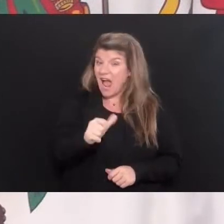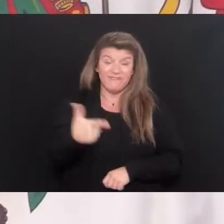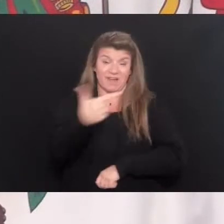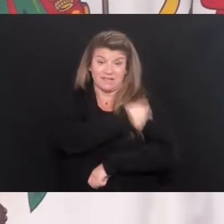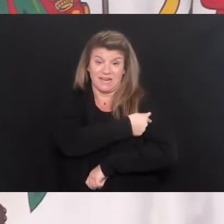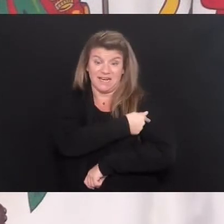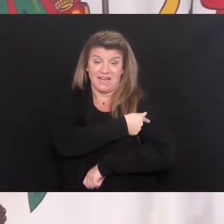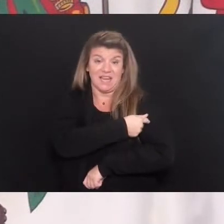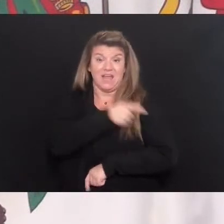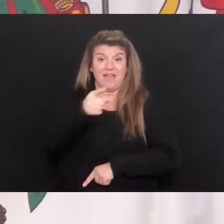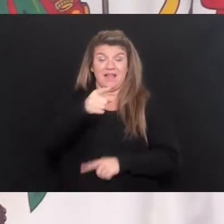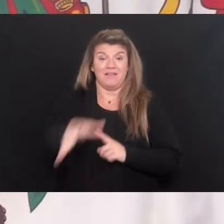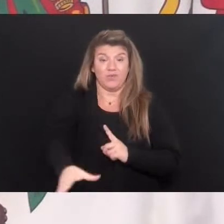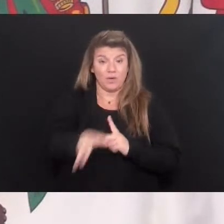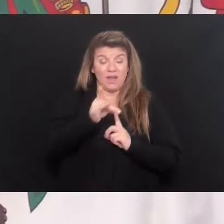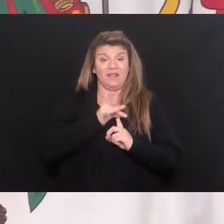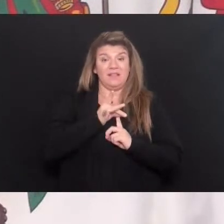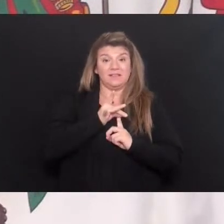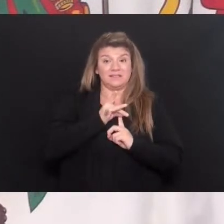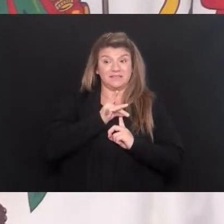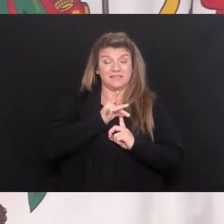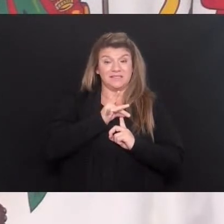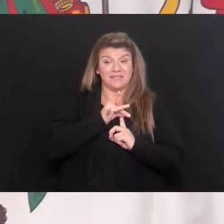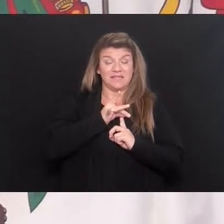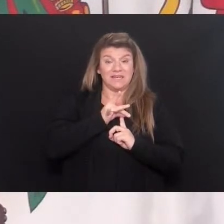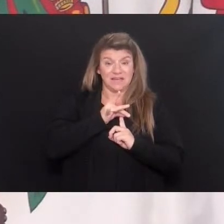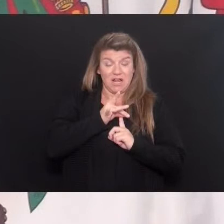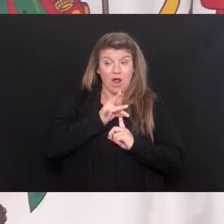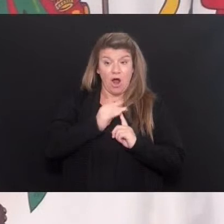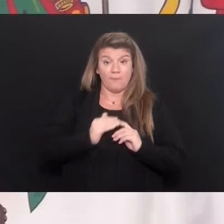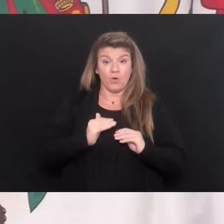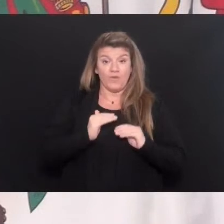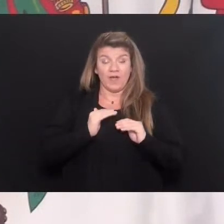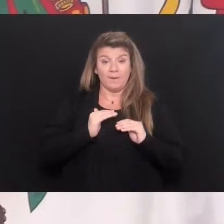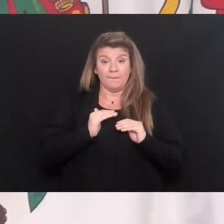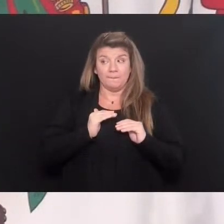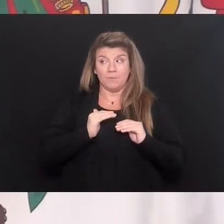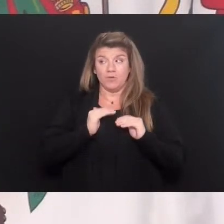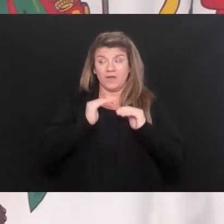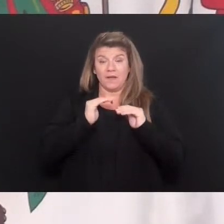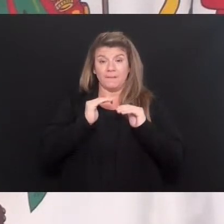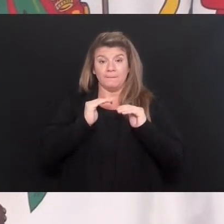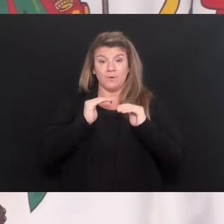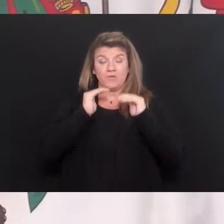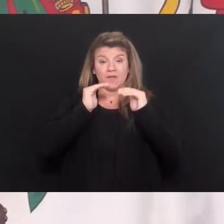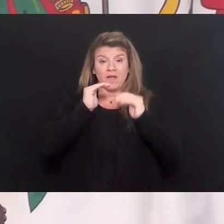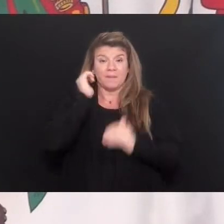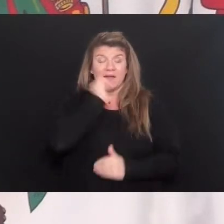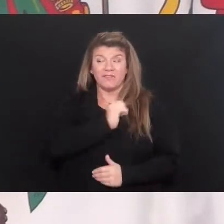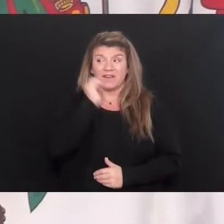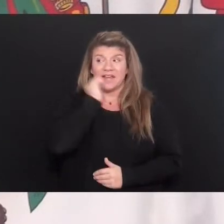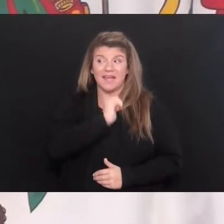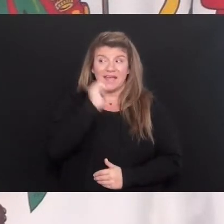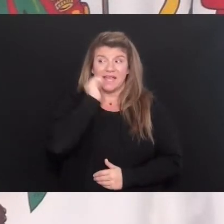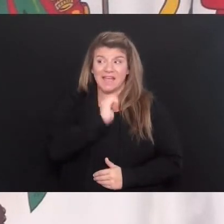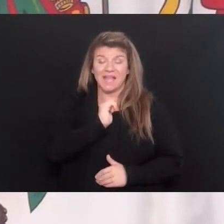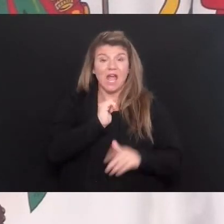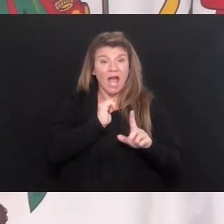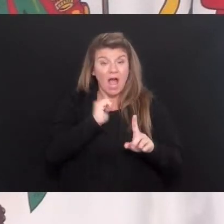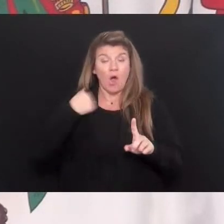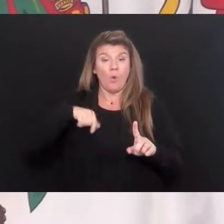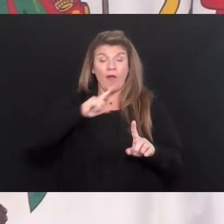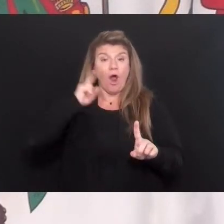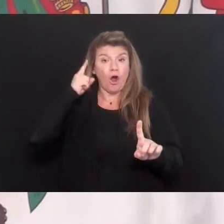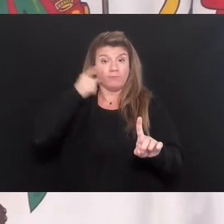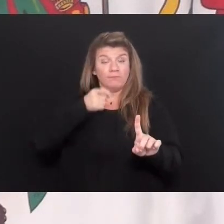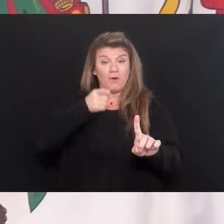you getting this are moving up each and every day. Now, we're very hopeful that what's going